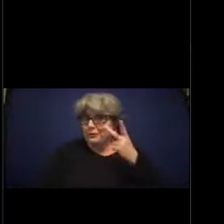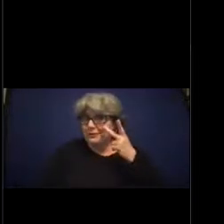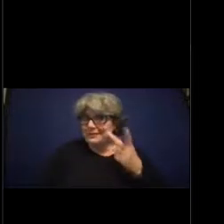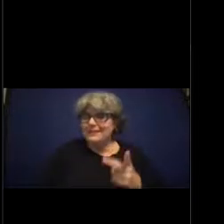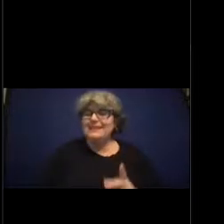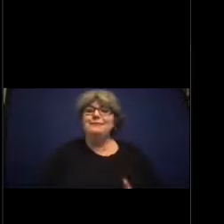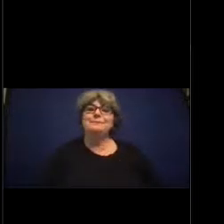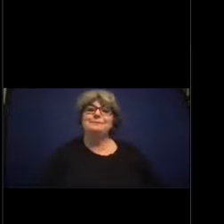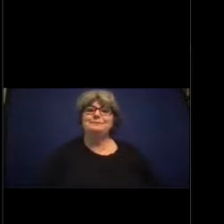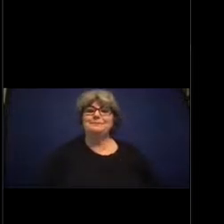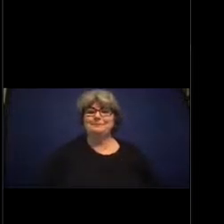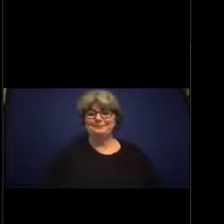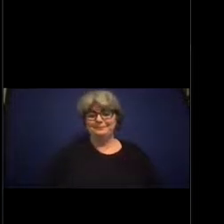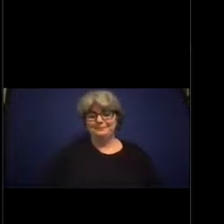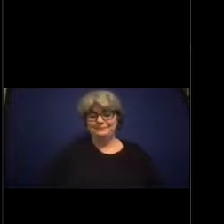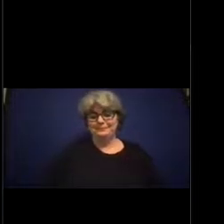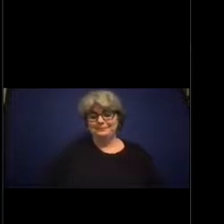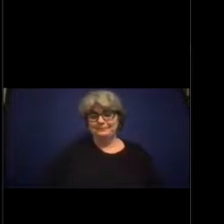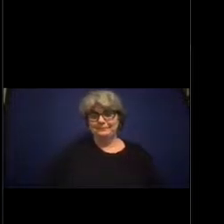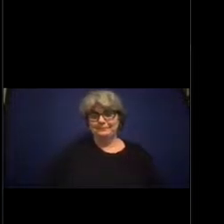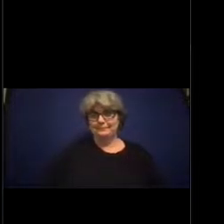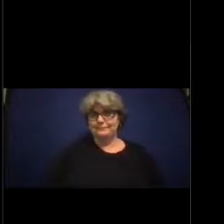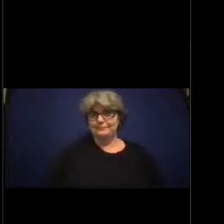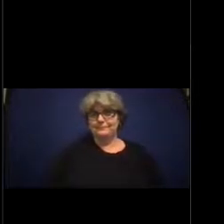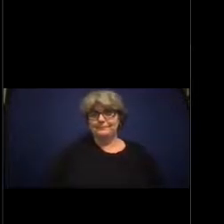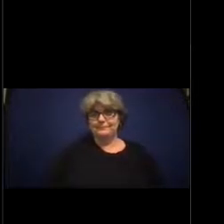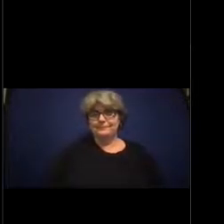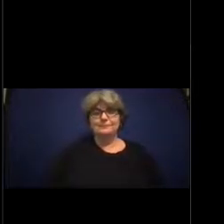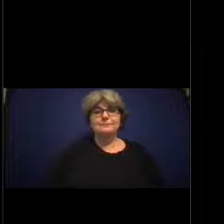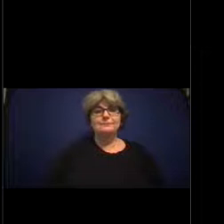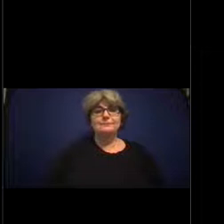photo and we can talk about it.